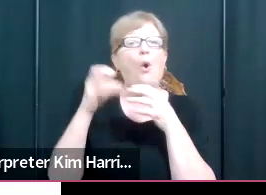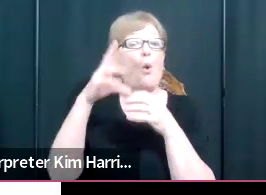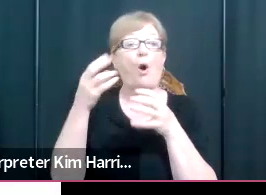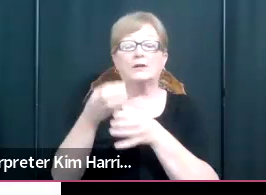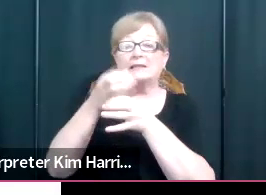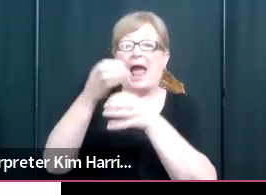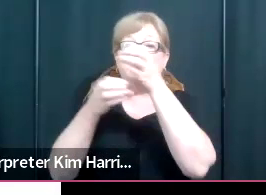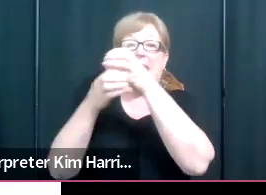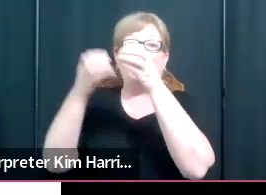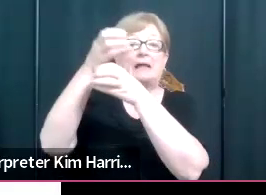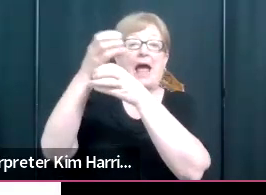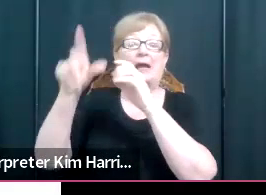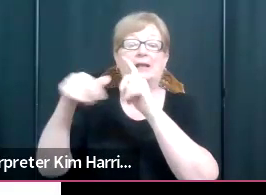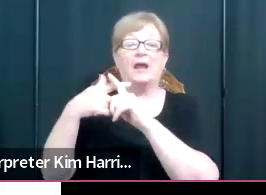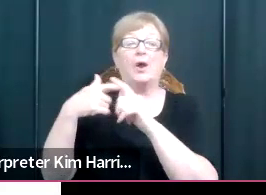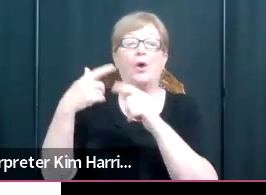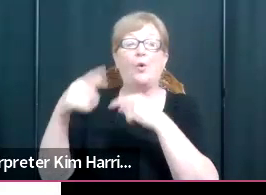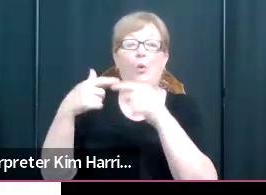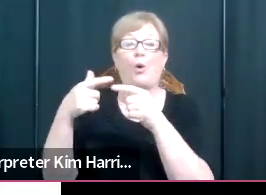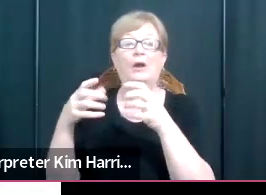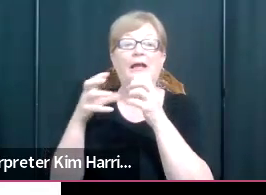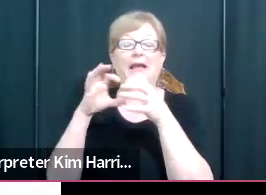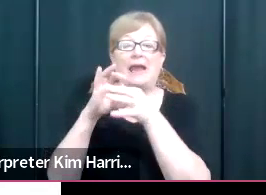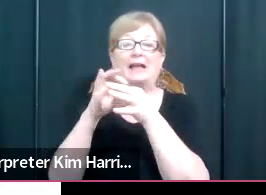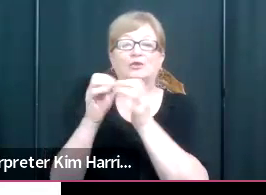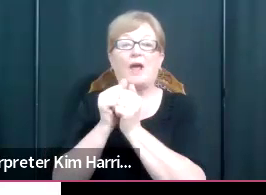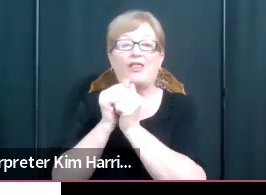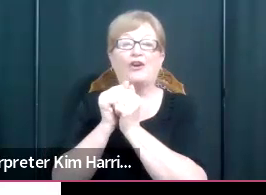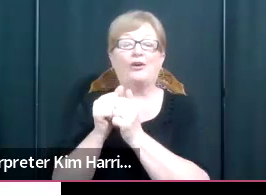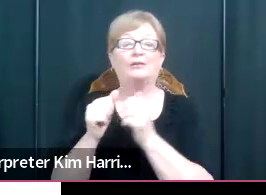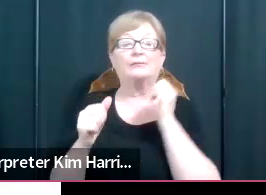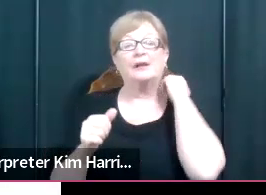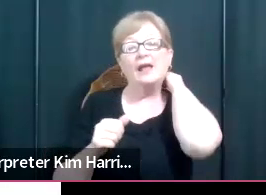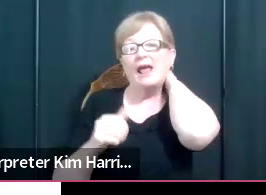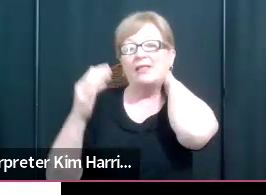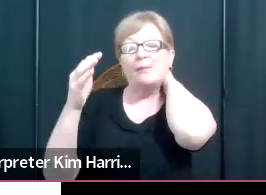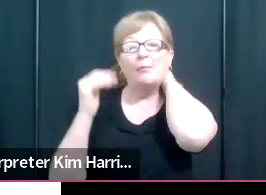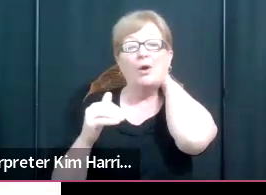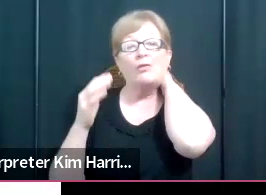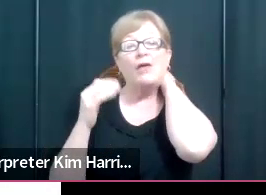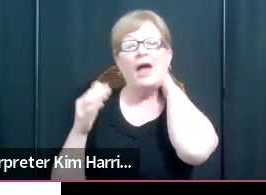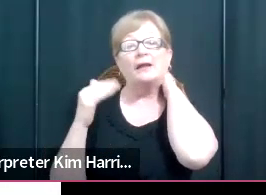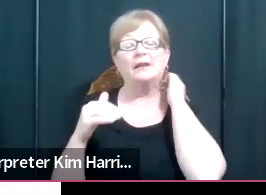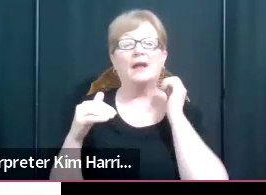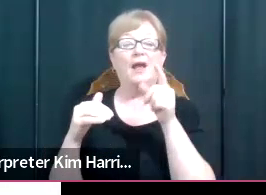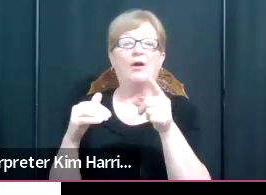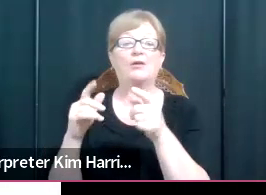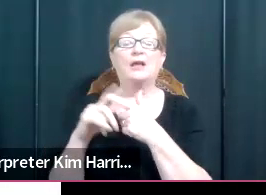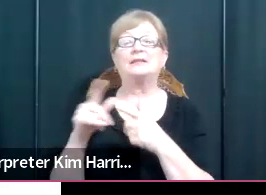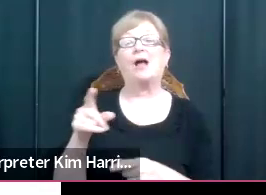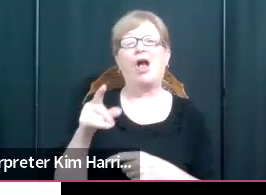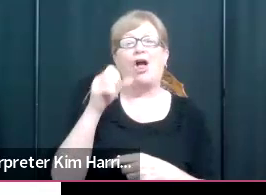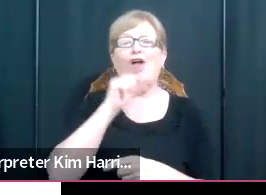cylinder, and they roll and kind of connect together. Below the magnet rings is the